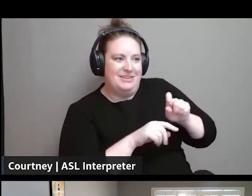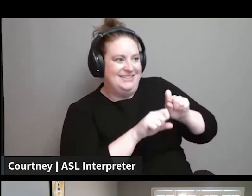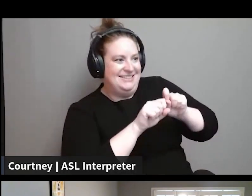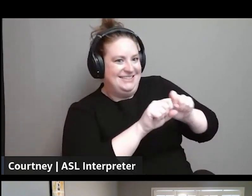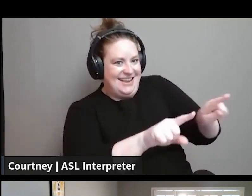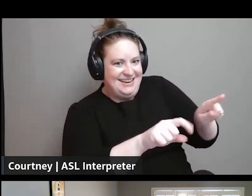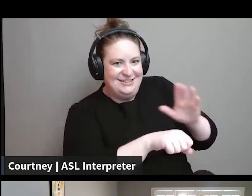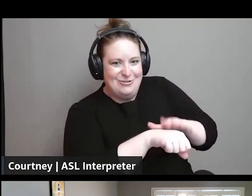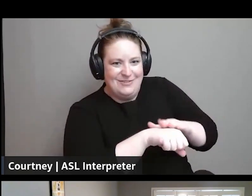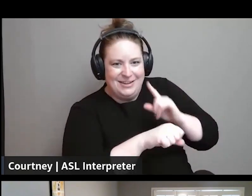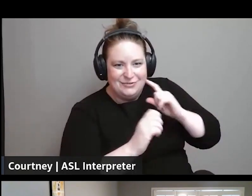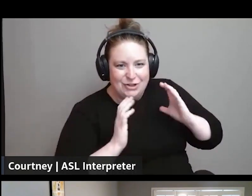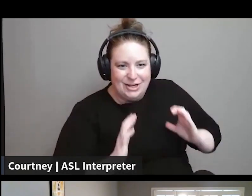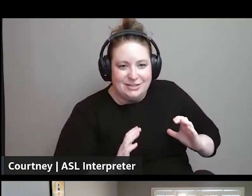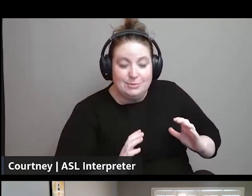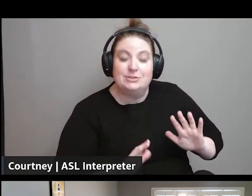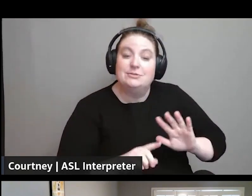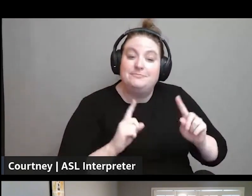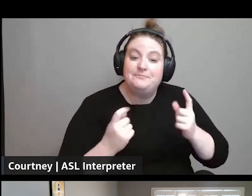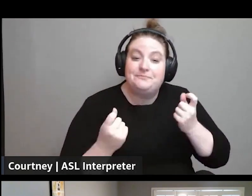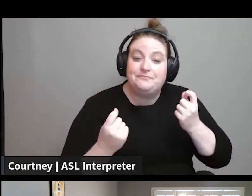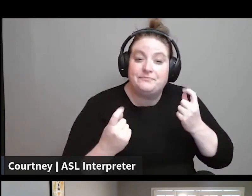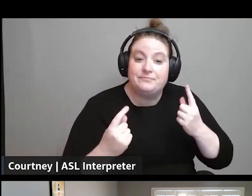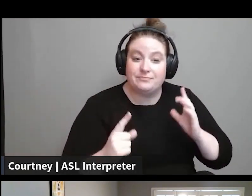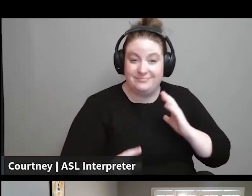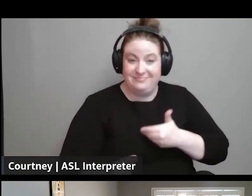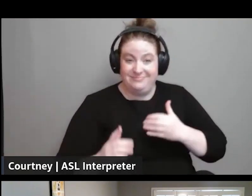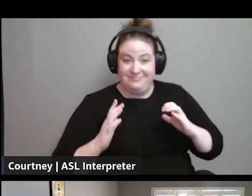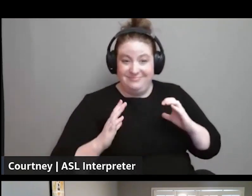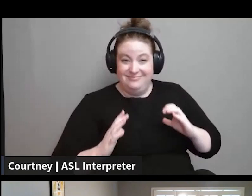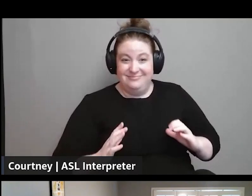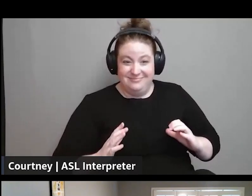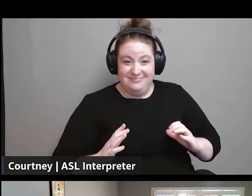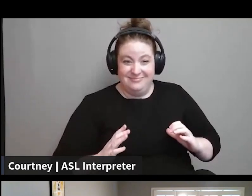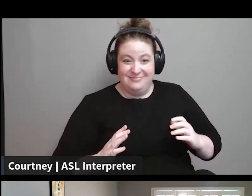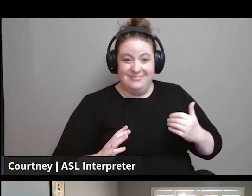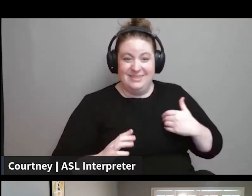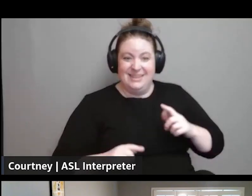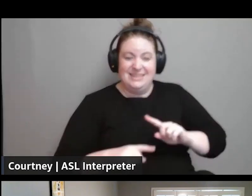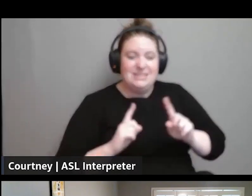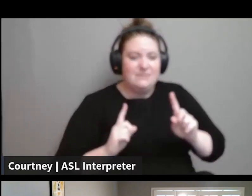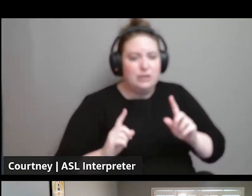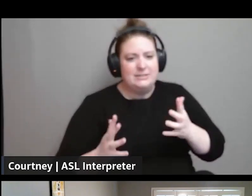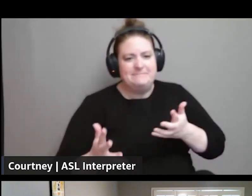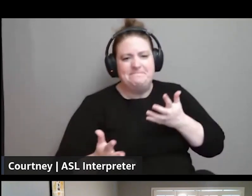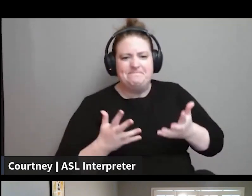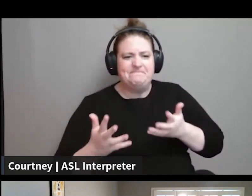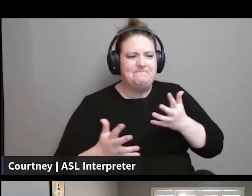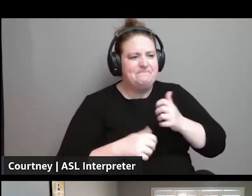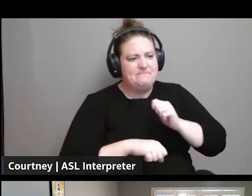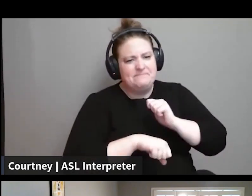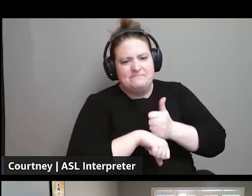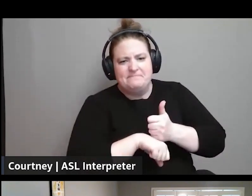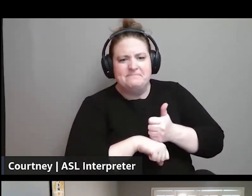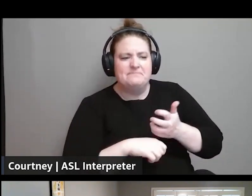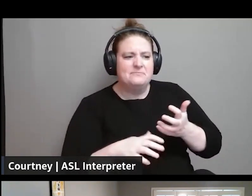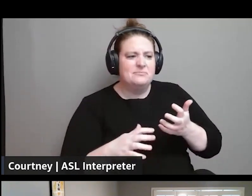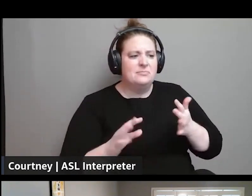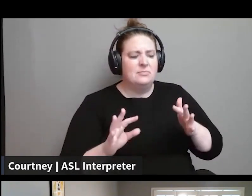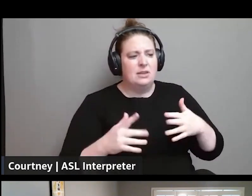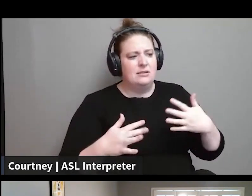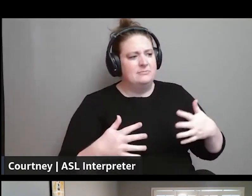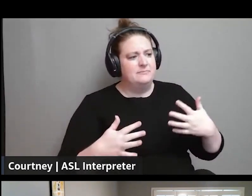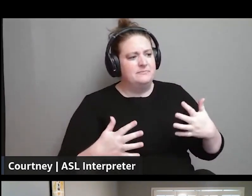customers. However, our customers had a different persona. They are more,